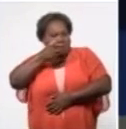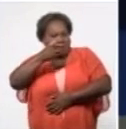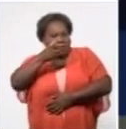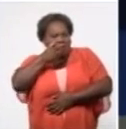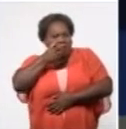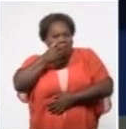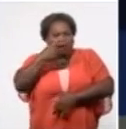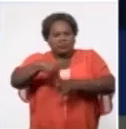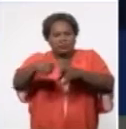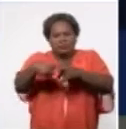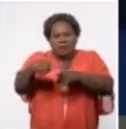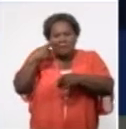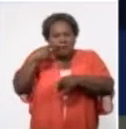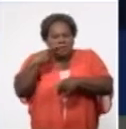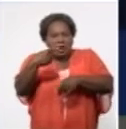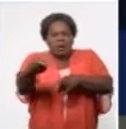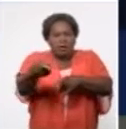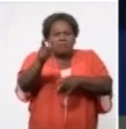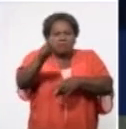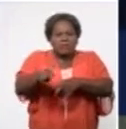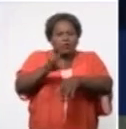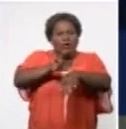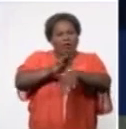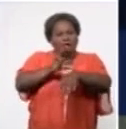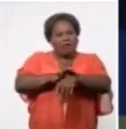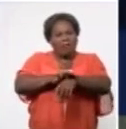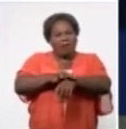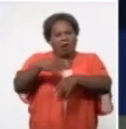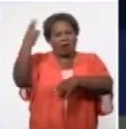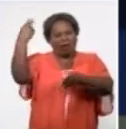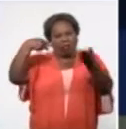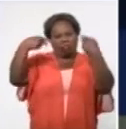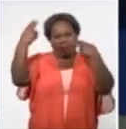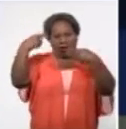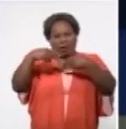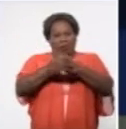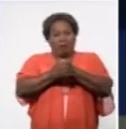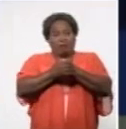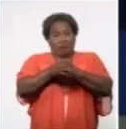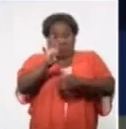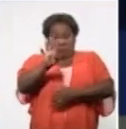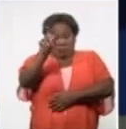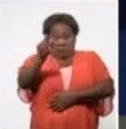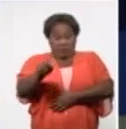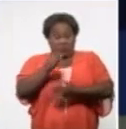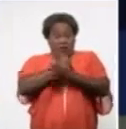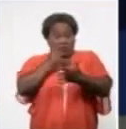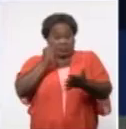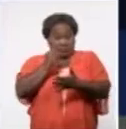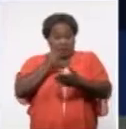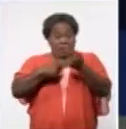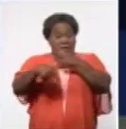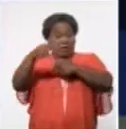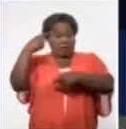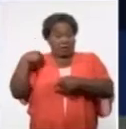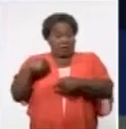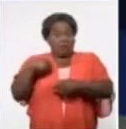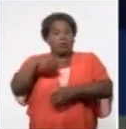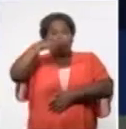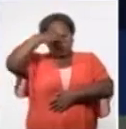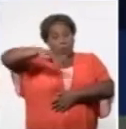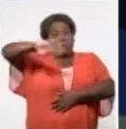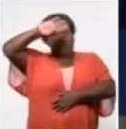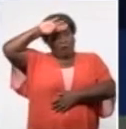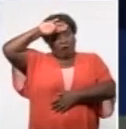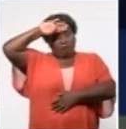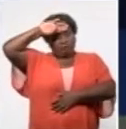are Cuban. All of them are confirmed case contacts. This is a significant risk group, and ever since the pandemic reached our